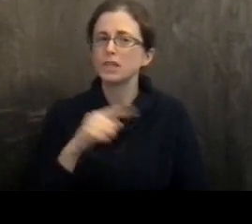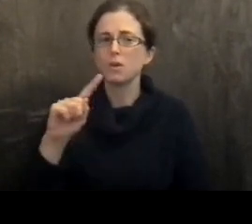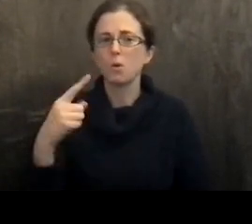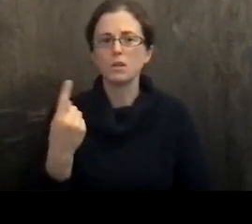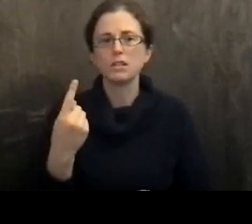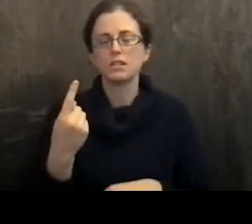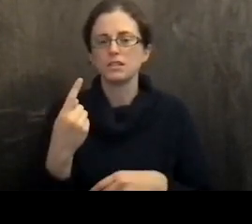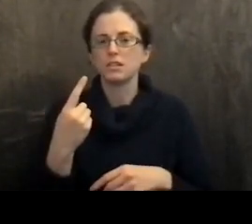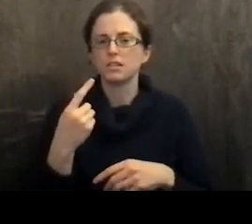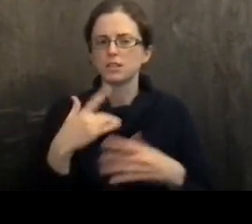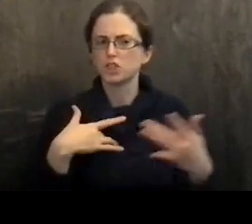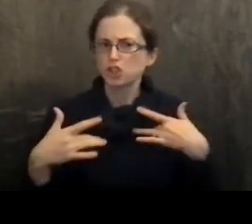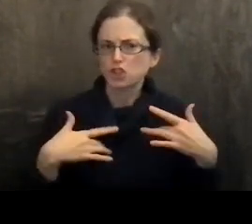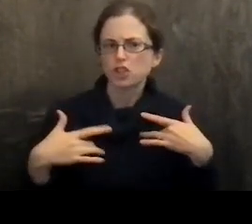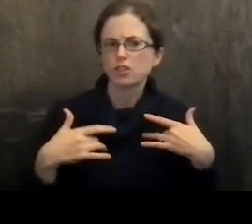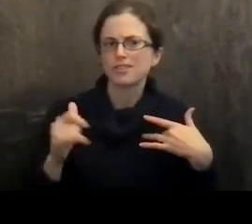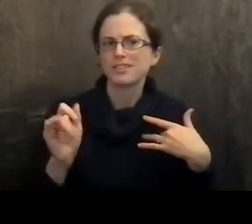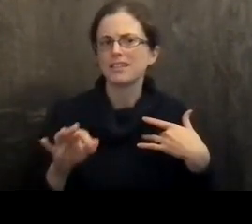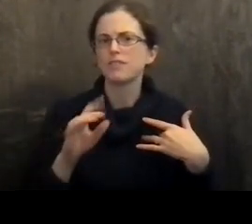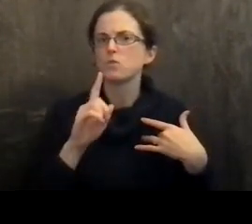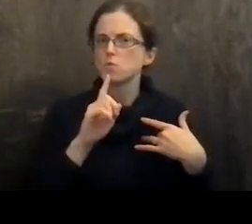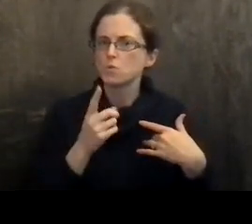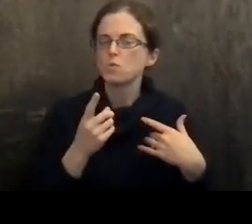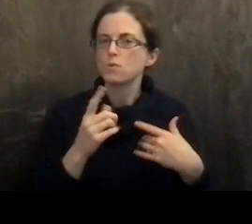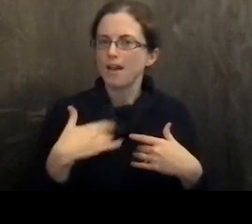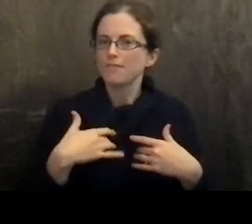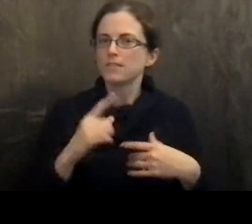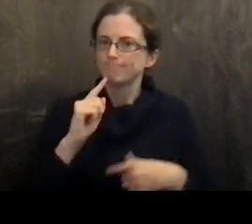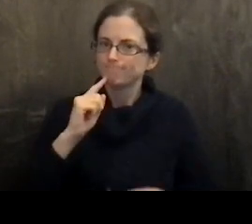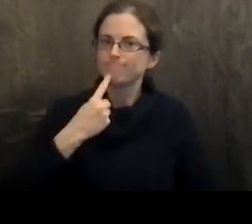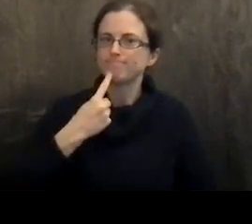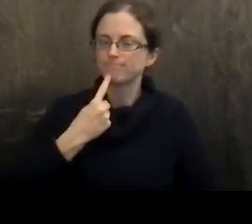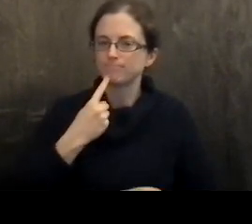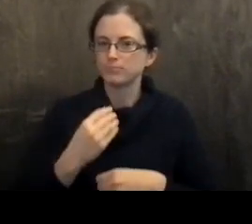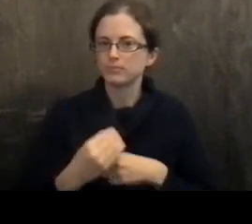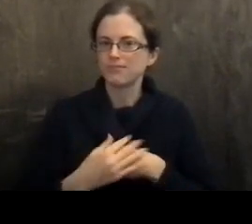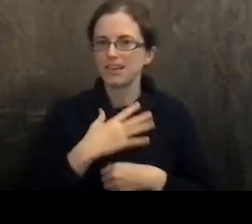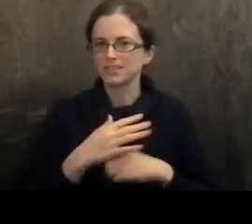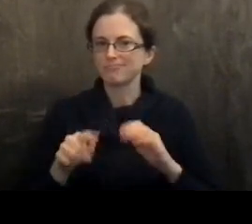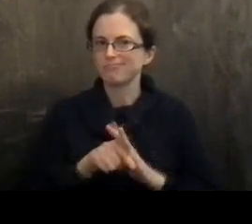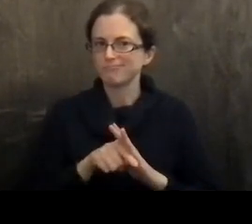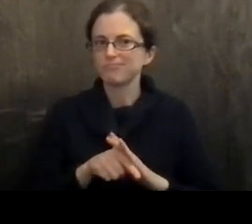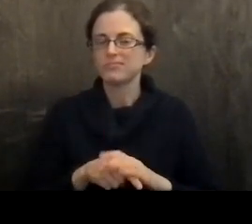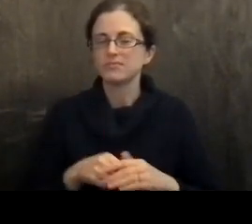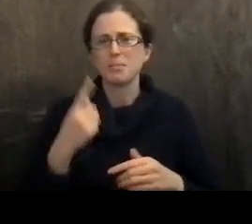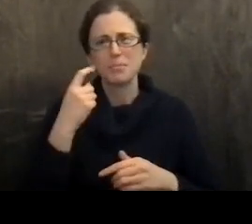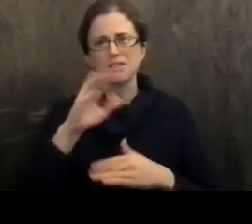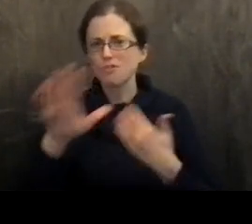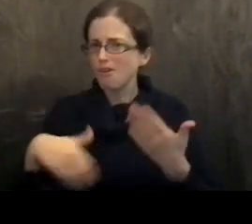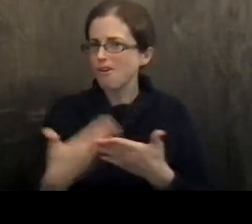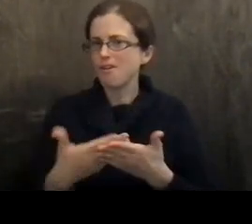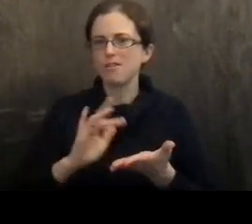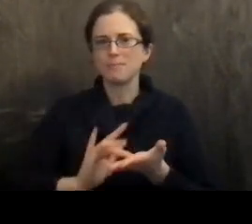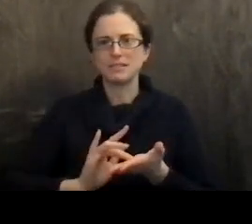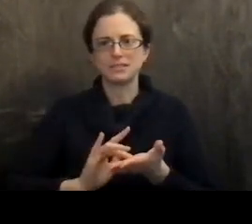can we expect any severe side effects, and how common are they? Because all medicines and all vaccines can